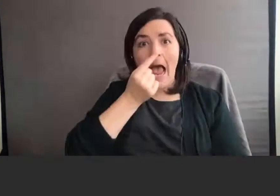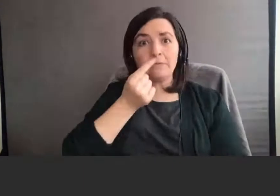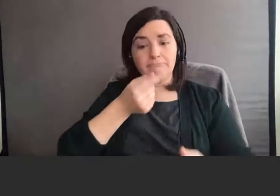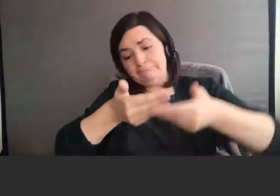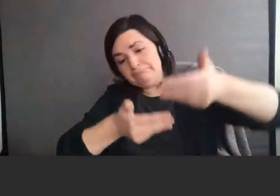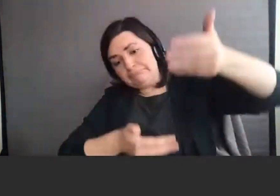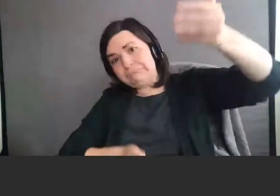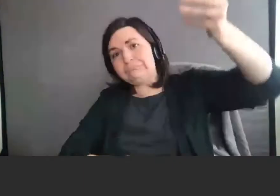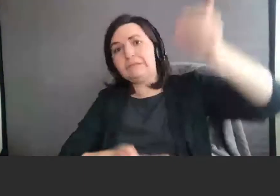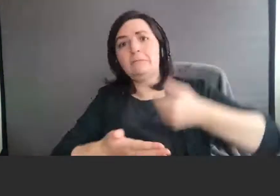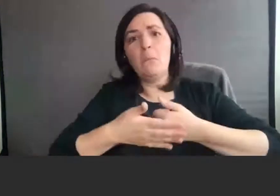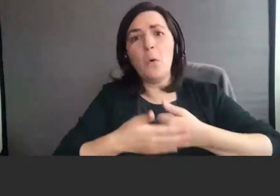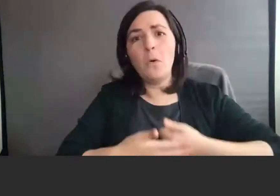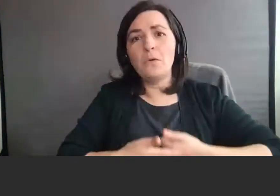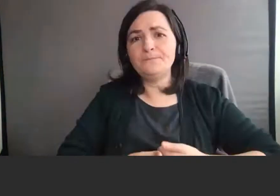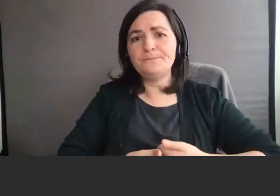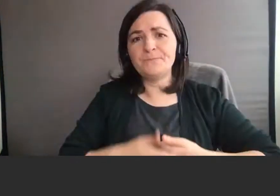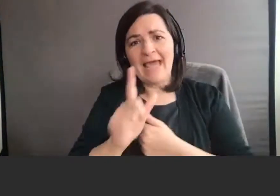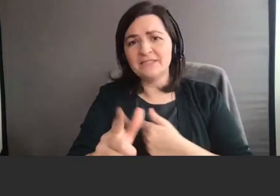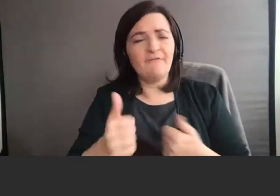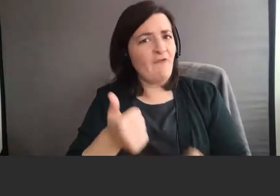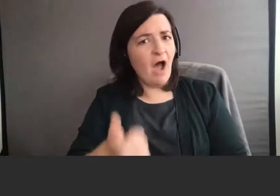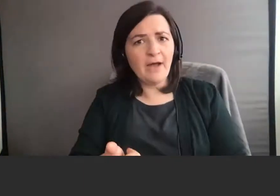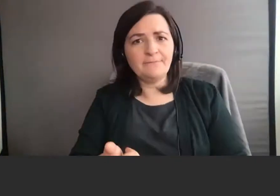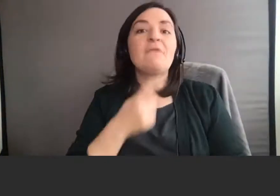that later on.